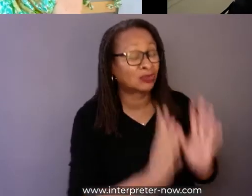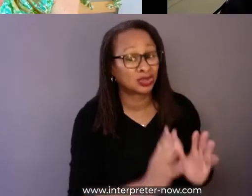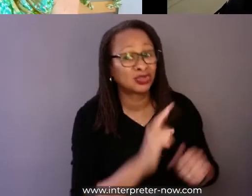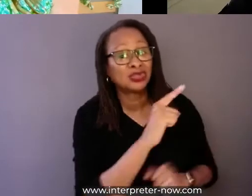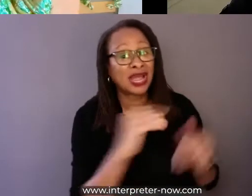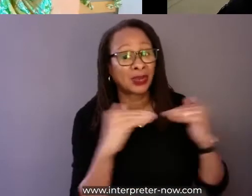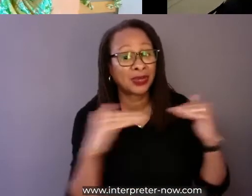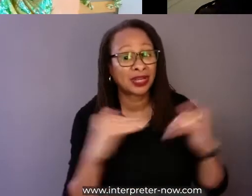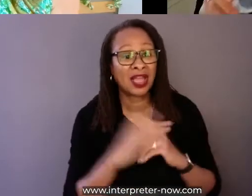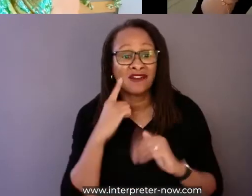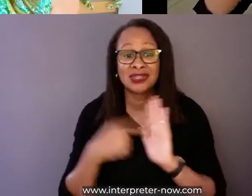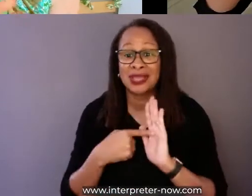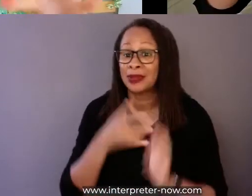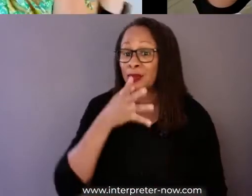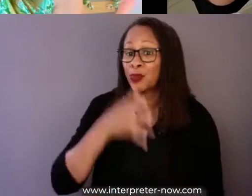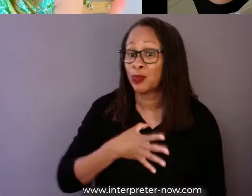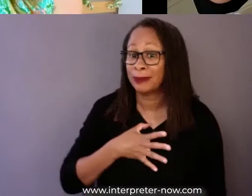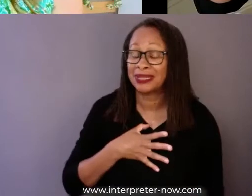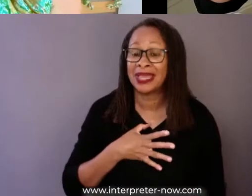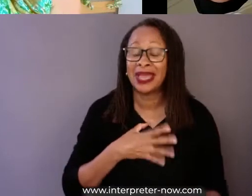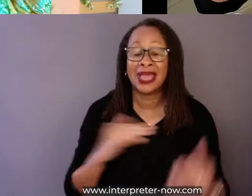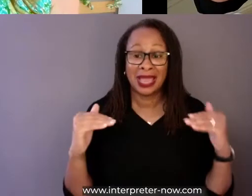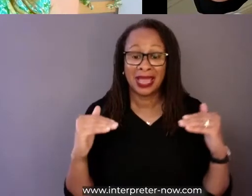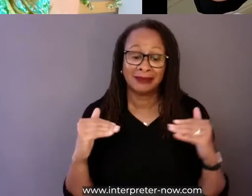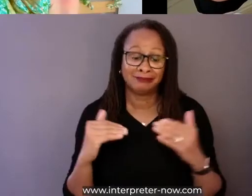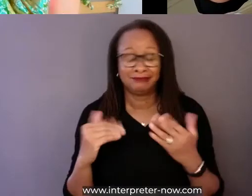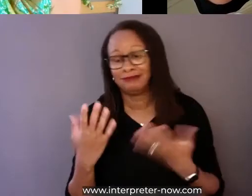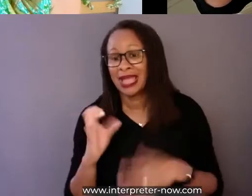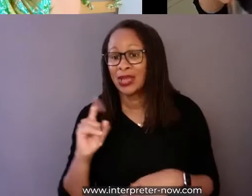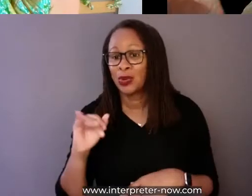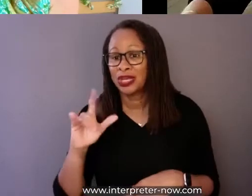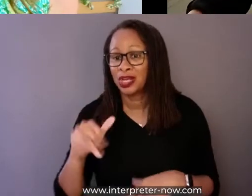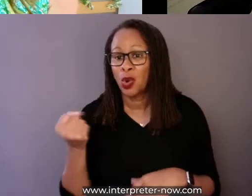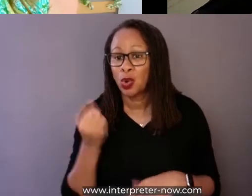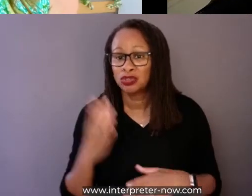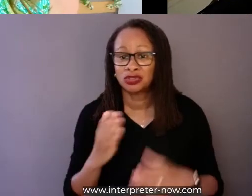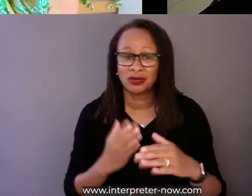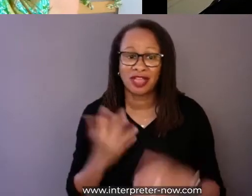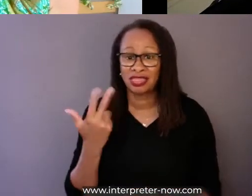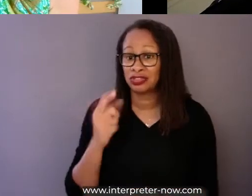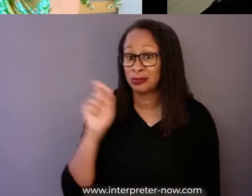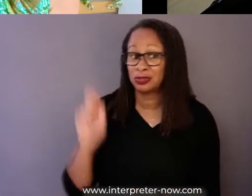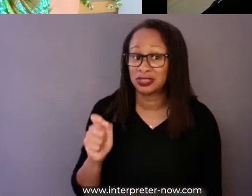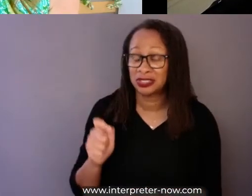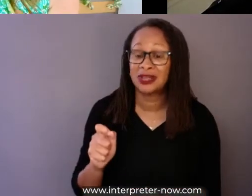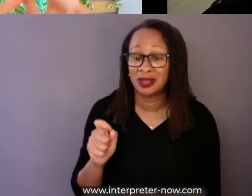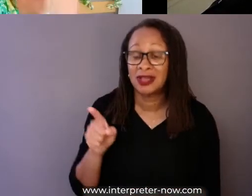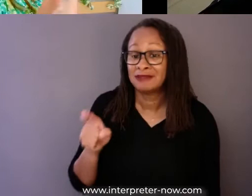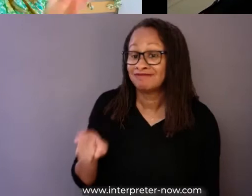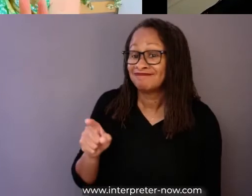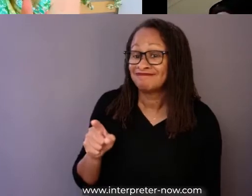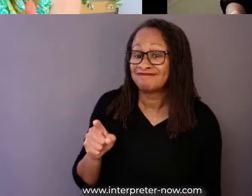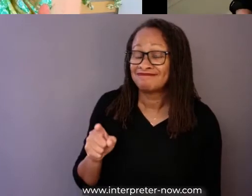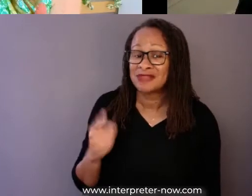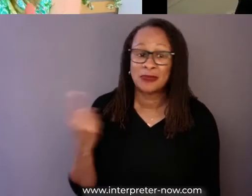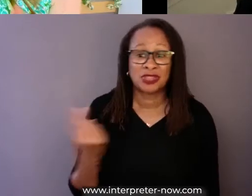just for example, women equity holders overall are, they're 13% of women founder equity holders, but they